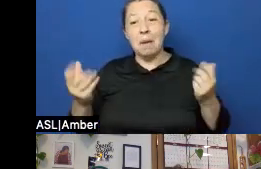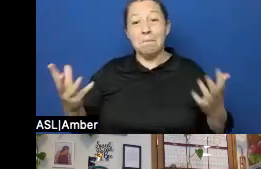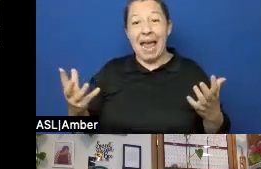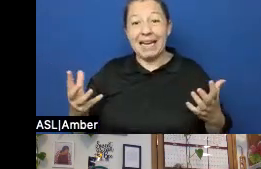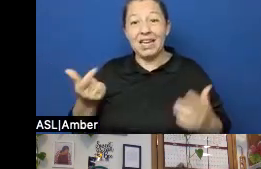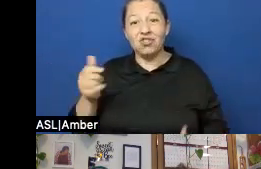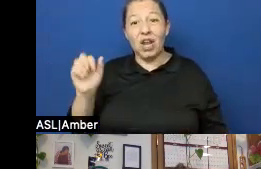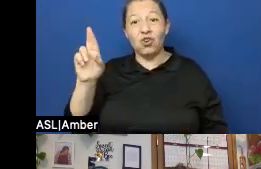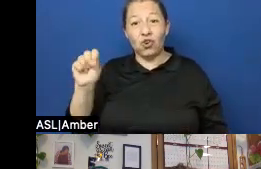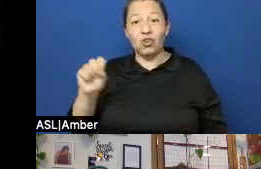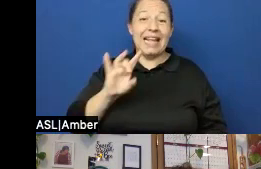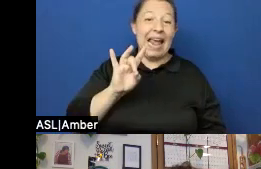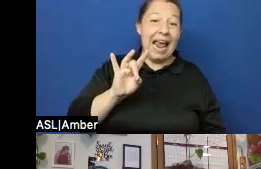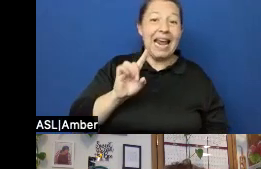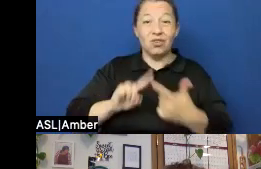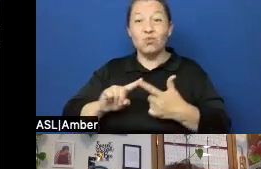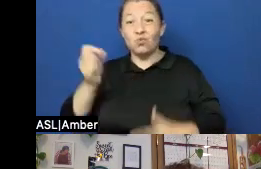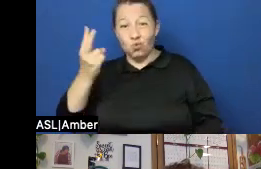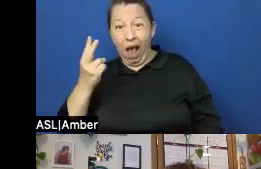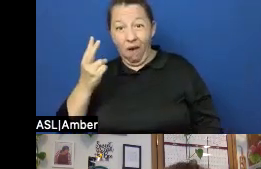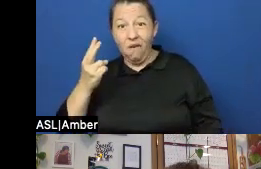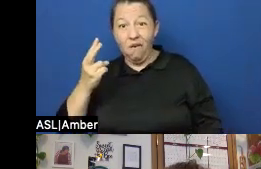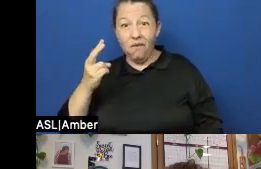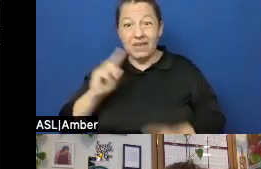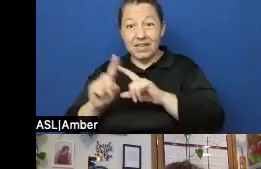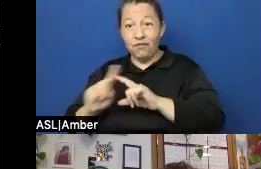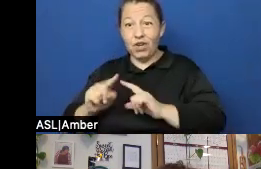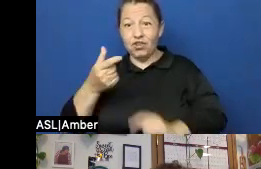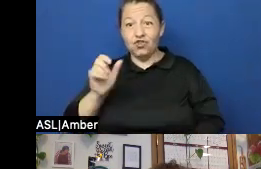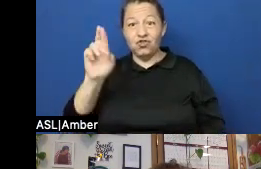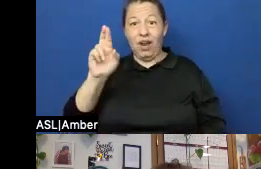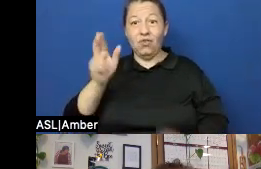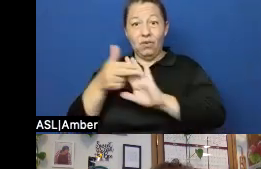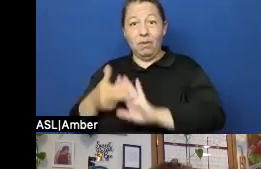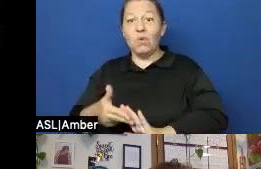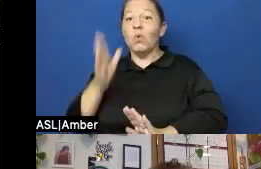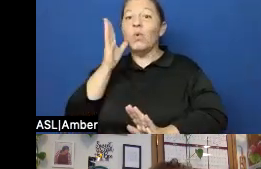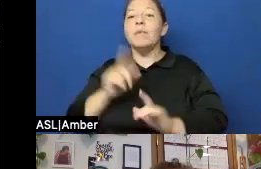genders. So it's going to be different for every tribal nation.